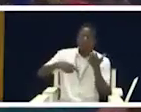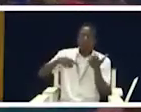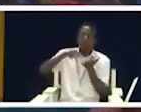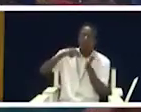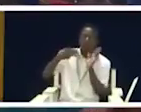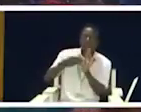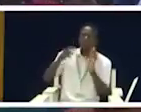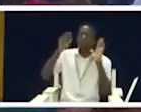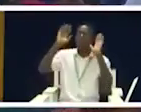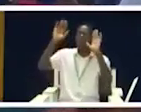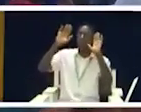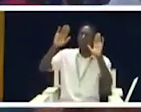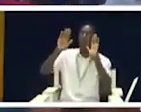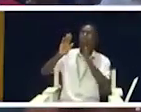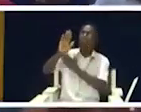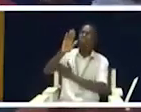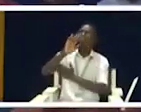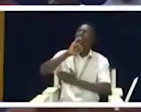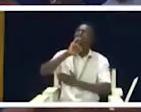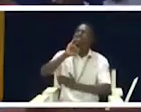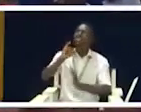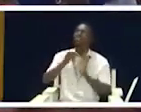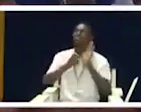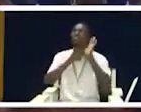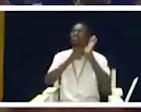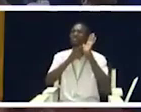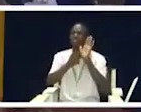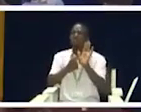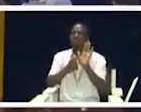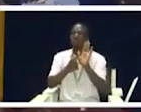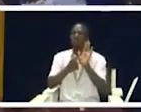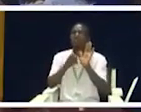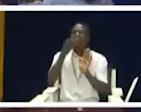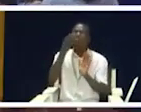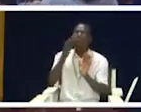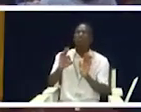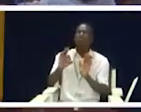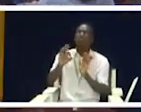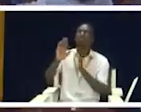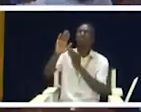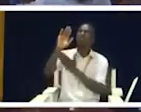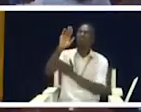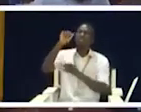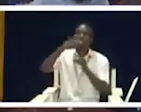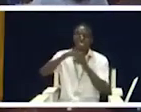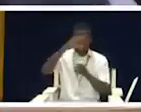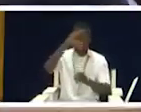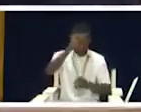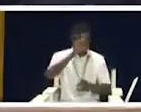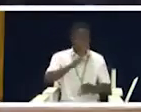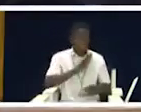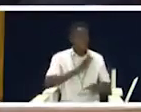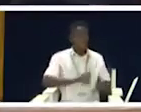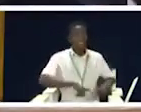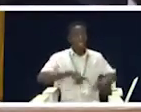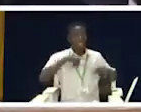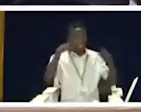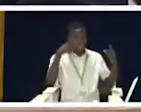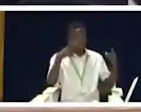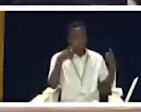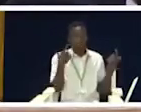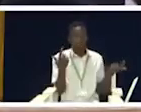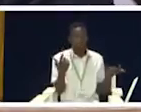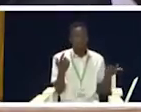visible demonstration of the presence of God in a man's life. The visible demonstration of